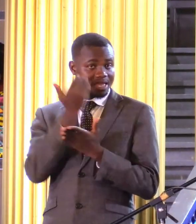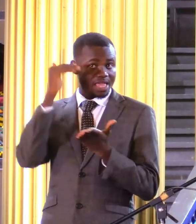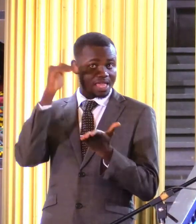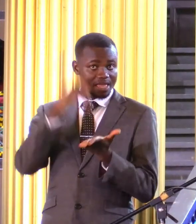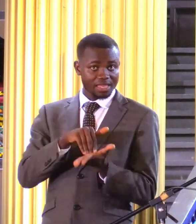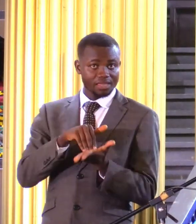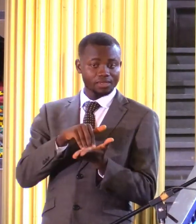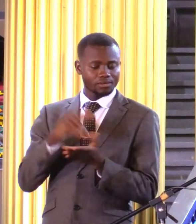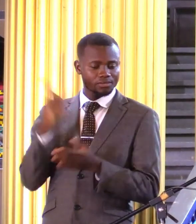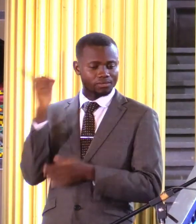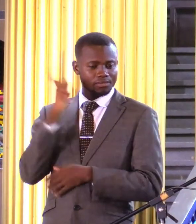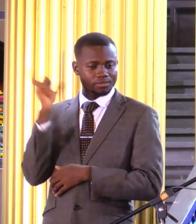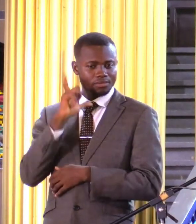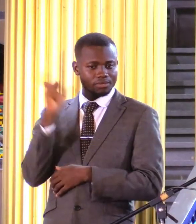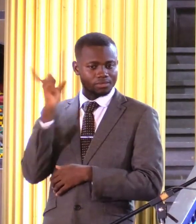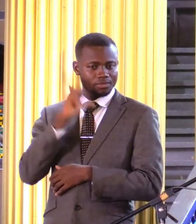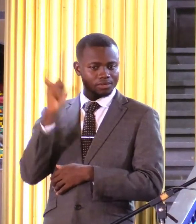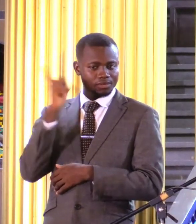we'll listen to it.